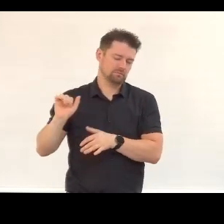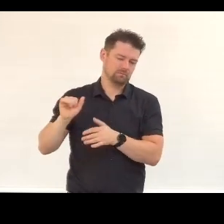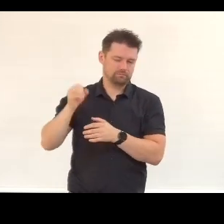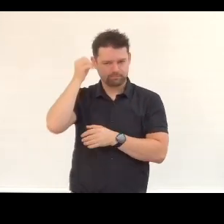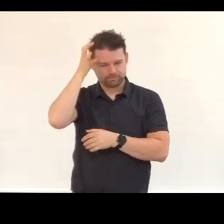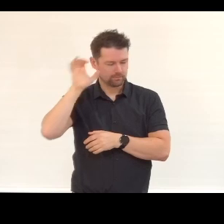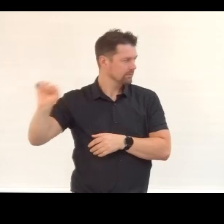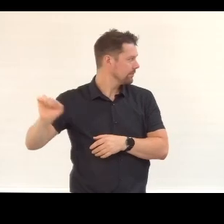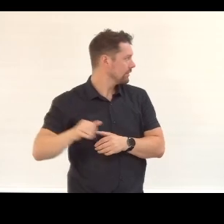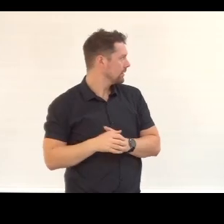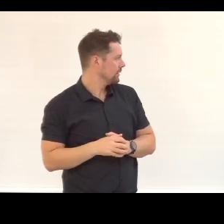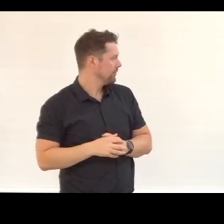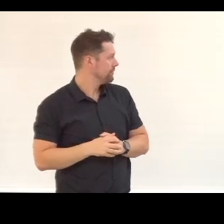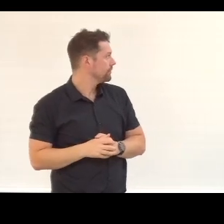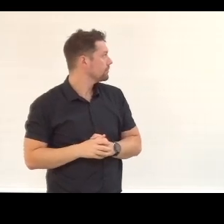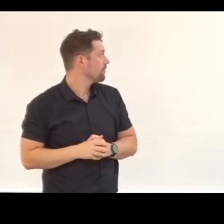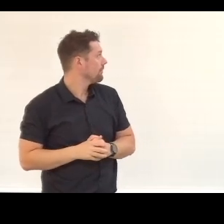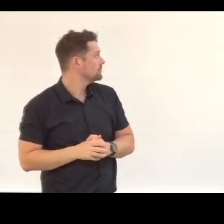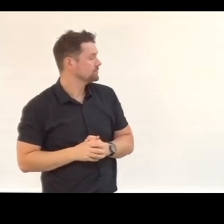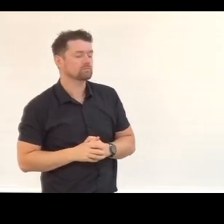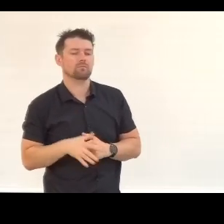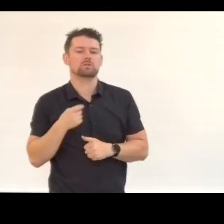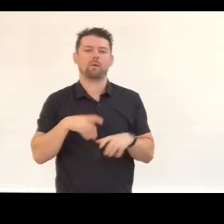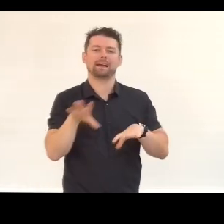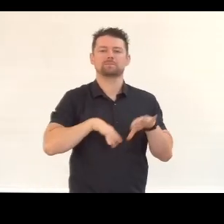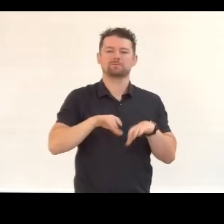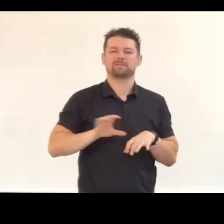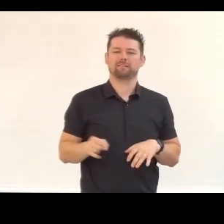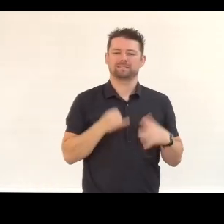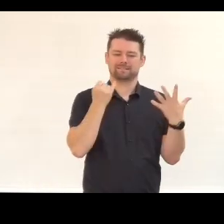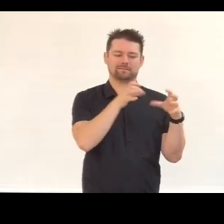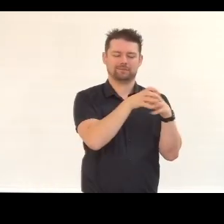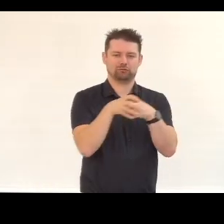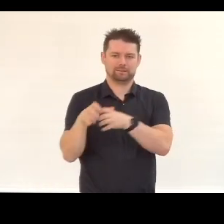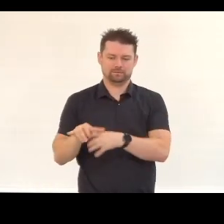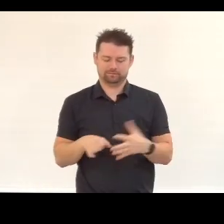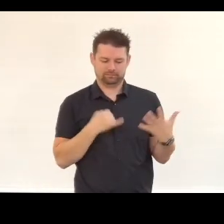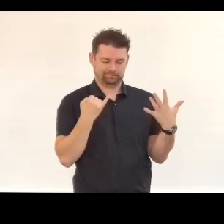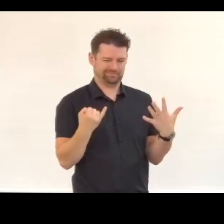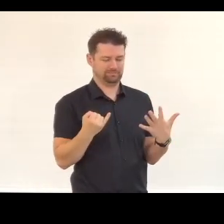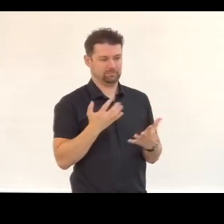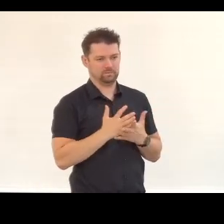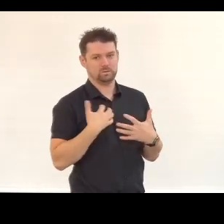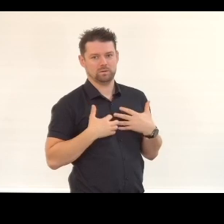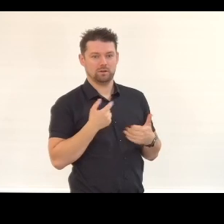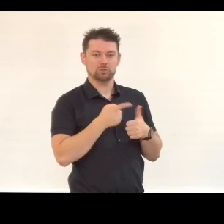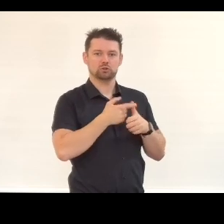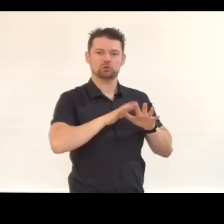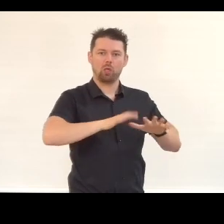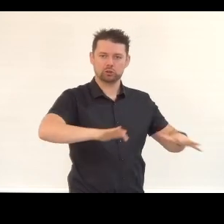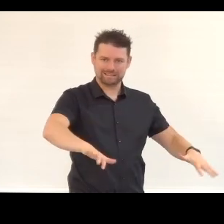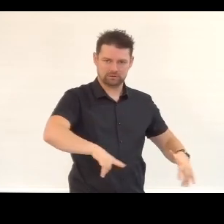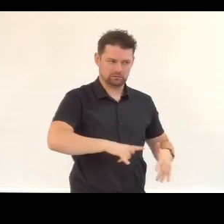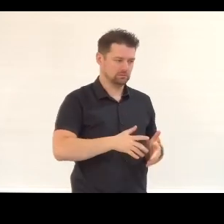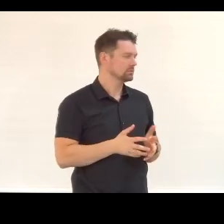So we can roughly divide the experiments in these 6 categories. So of course, it's a very interesting geological terrain. So there are a lot